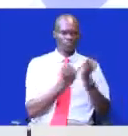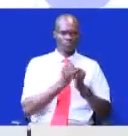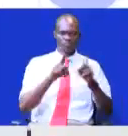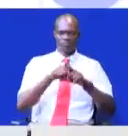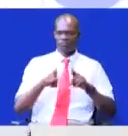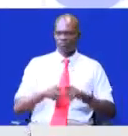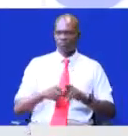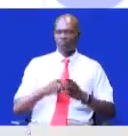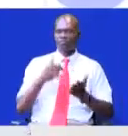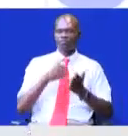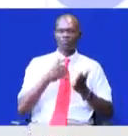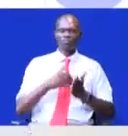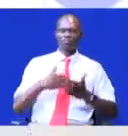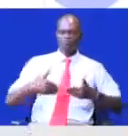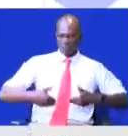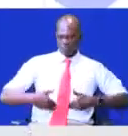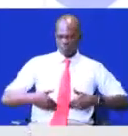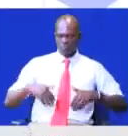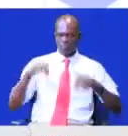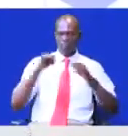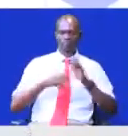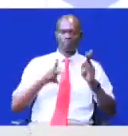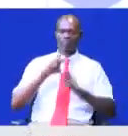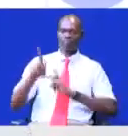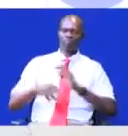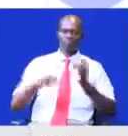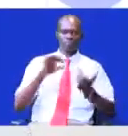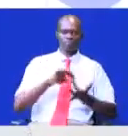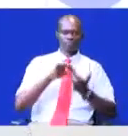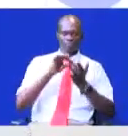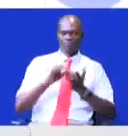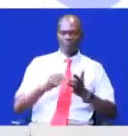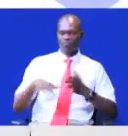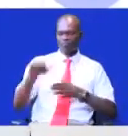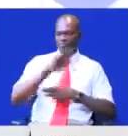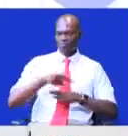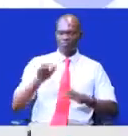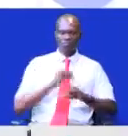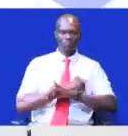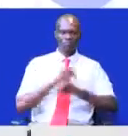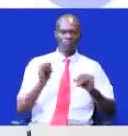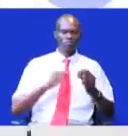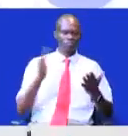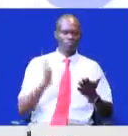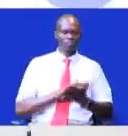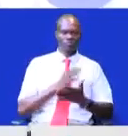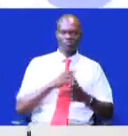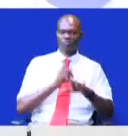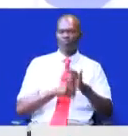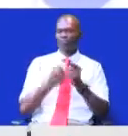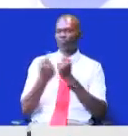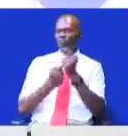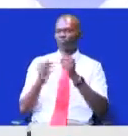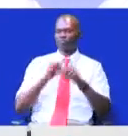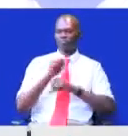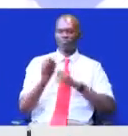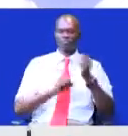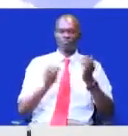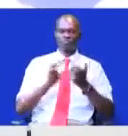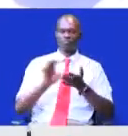also involve the youth in this process, especially on the areas of cleaning up. So when we talk about an urban